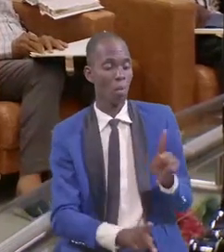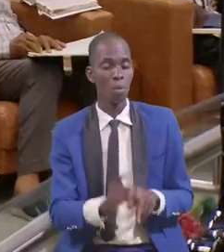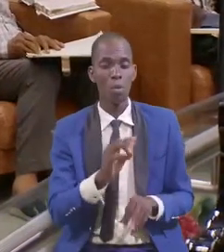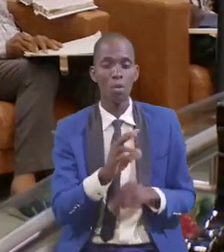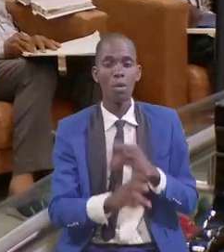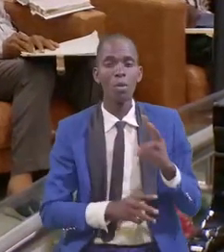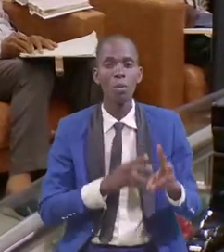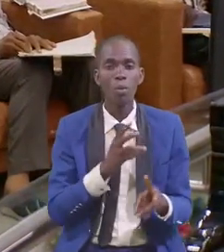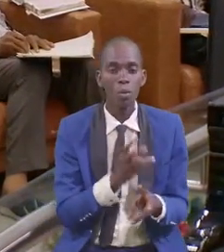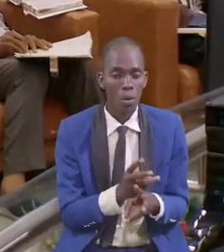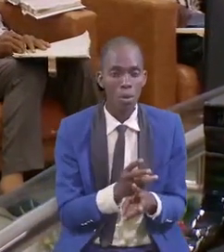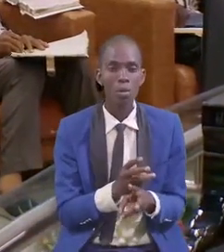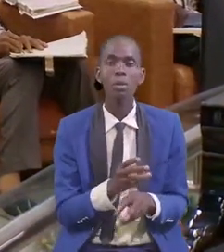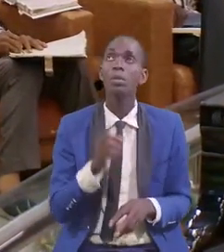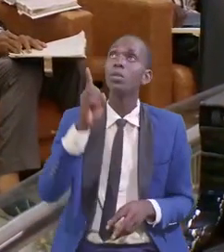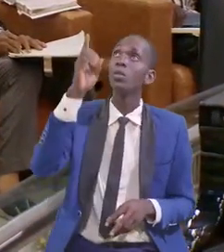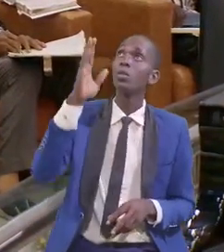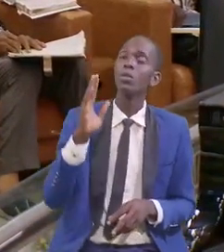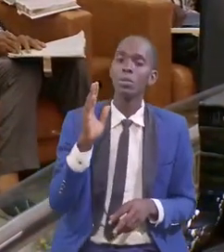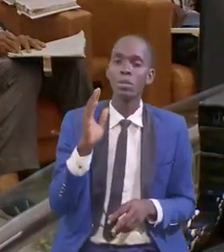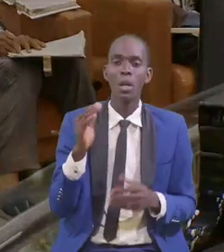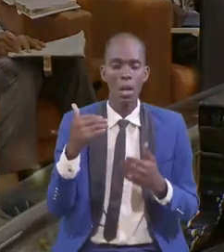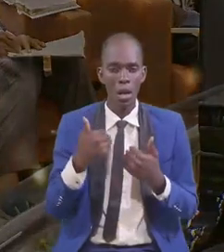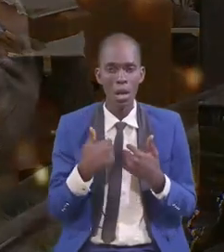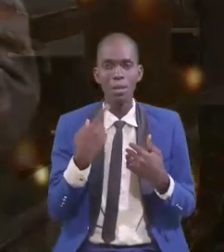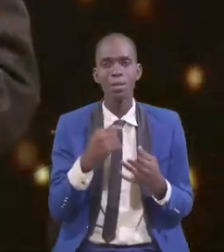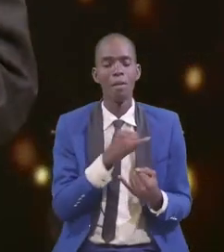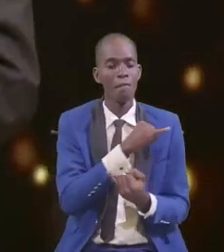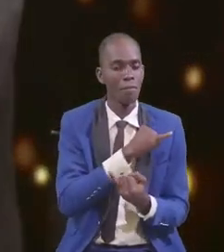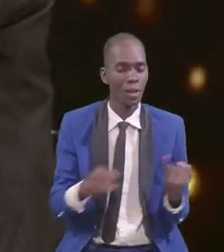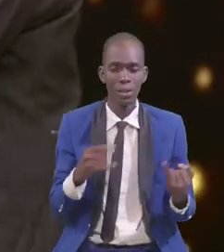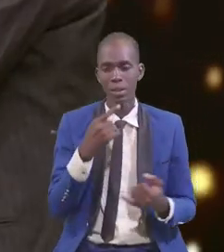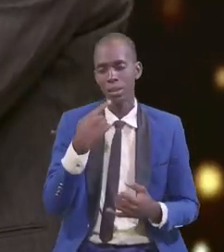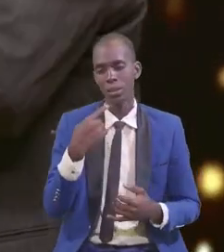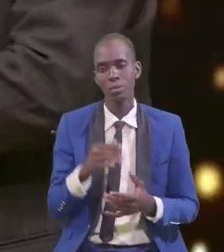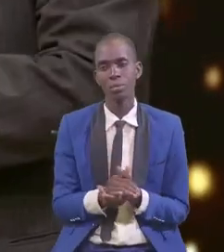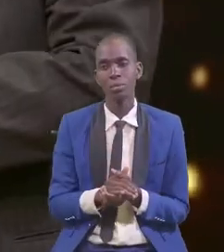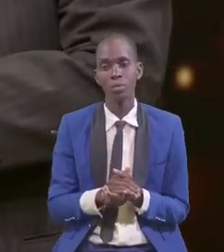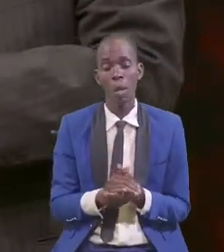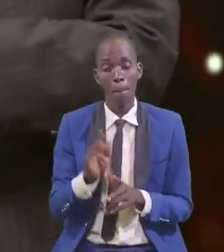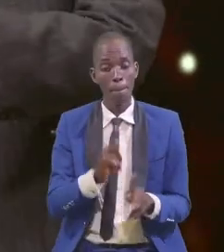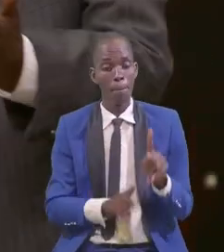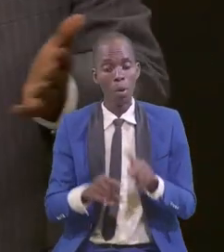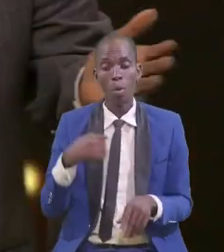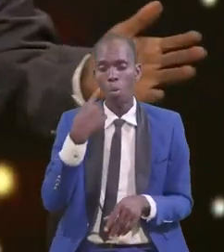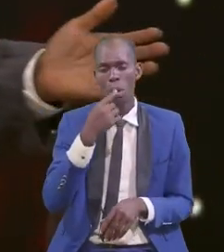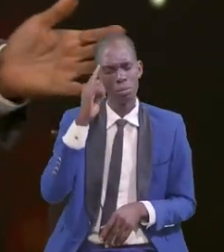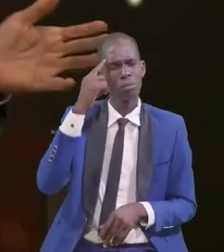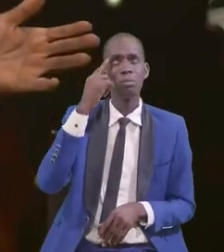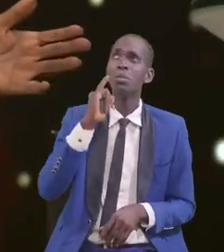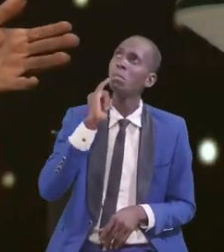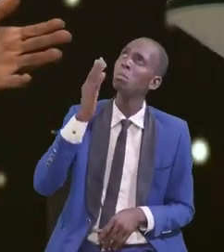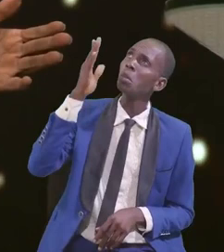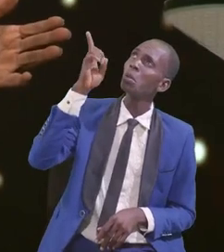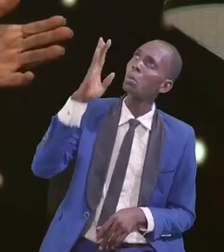world, God has the final say. On the people who think, is there God, is there